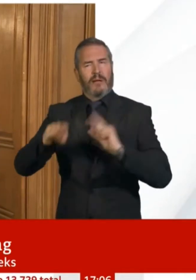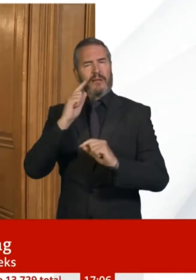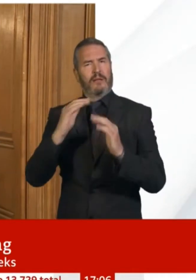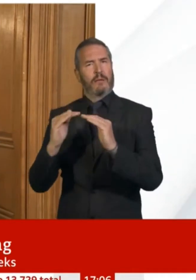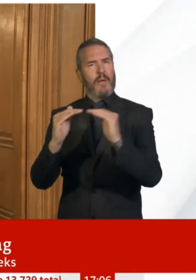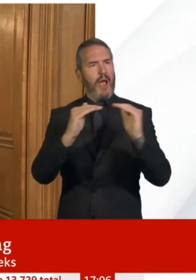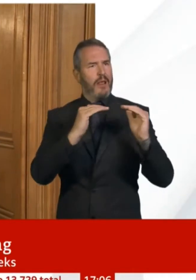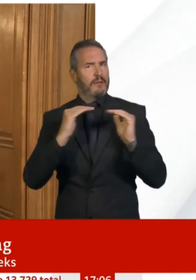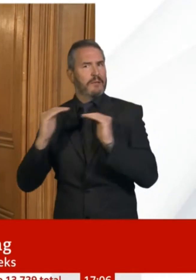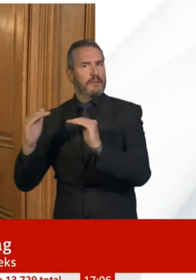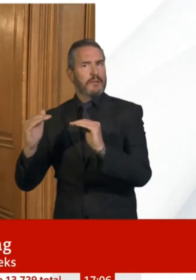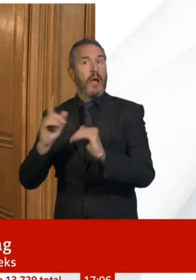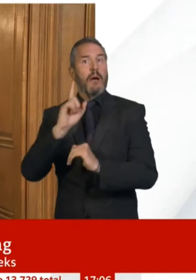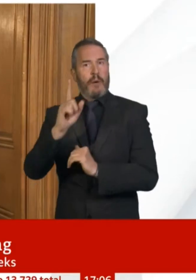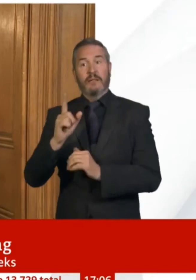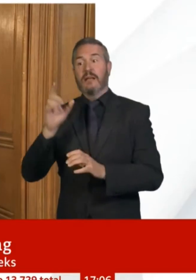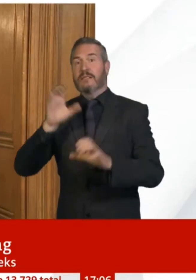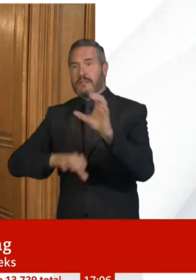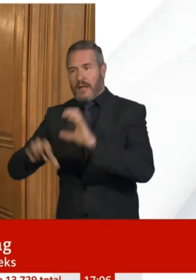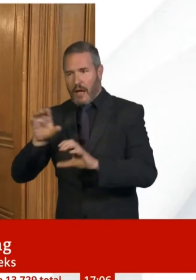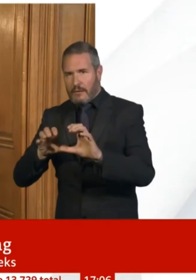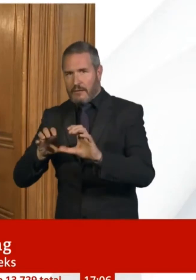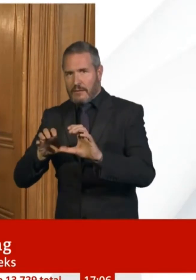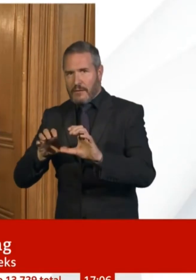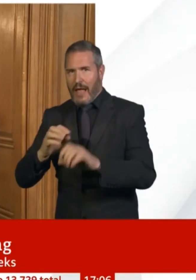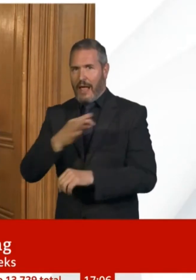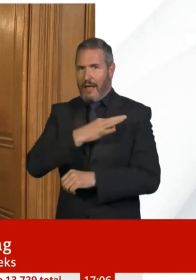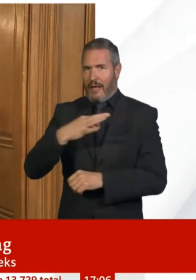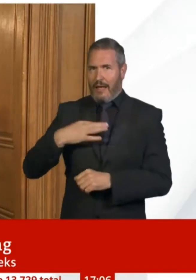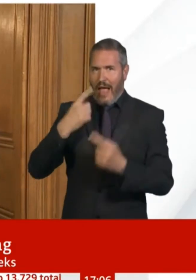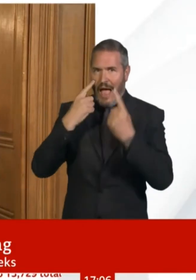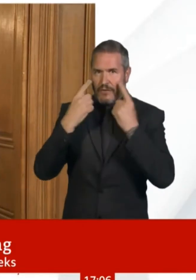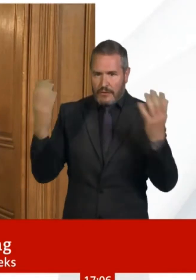at all times guided by the scientific advice and the evidence.